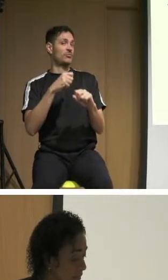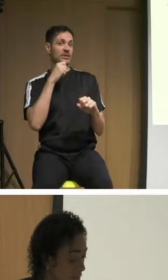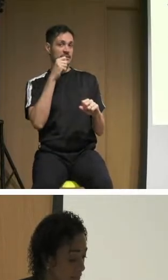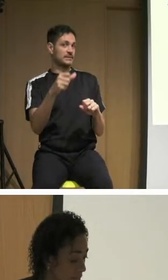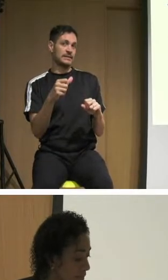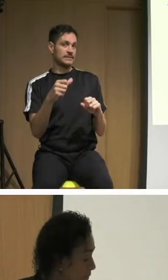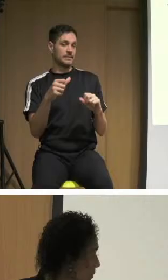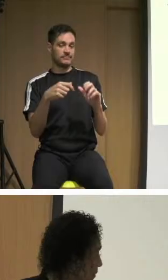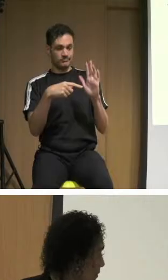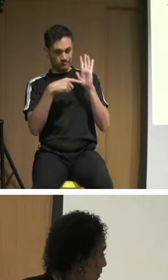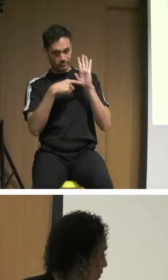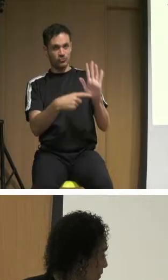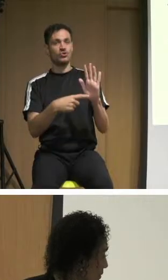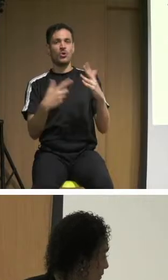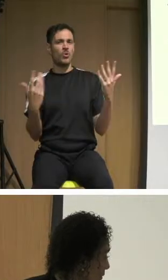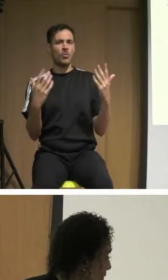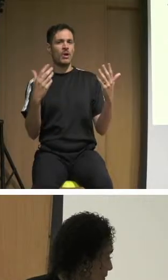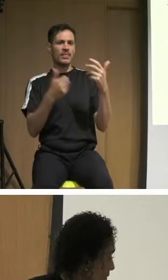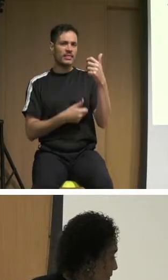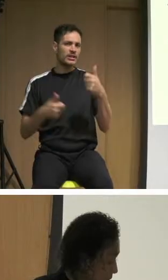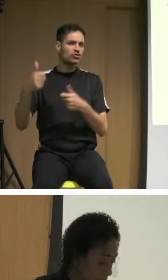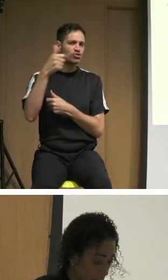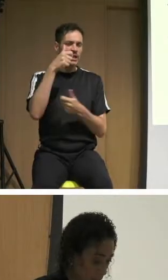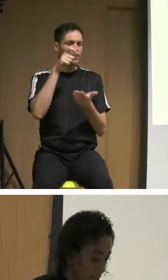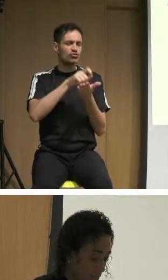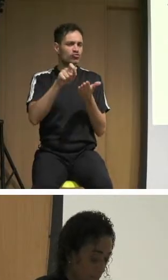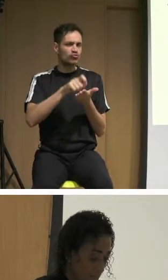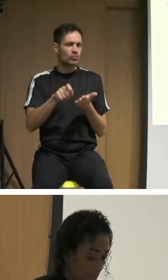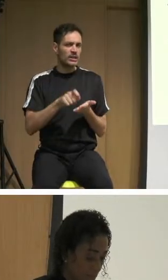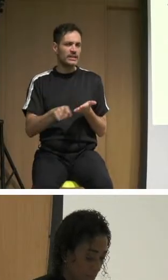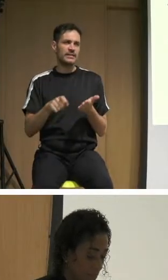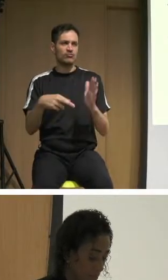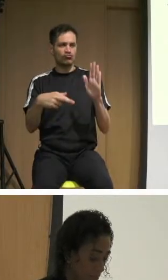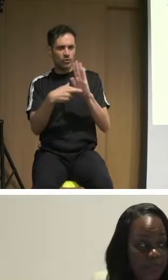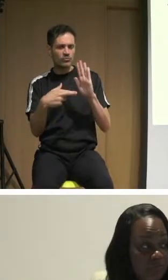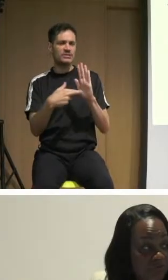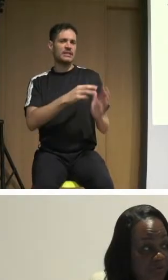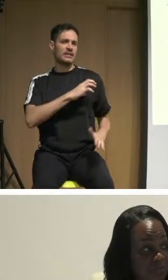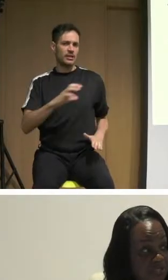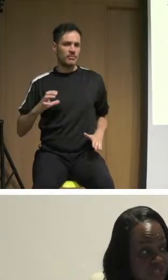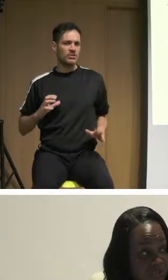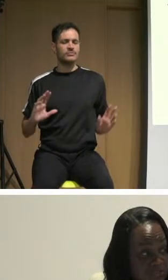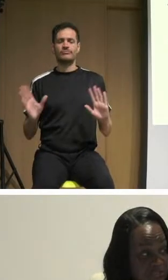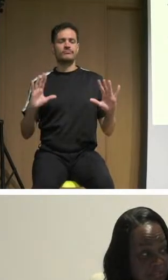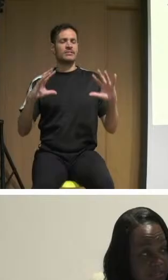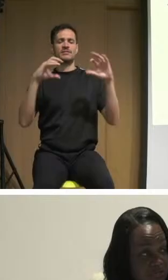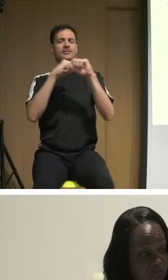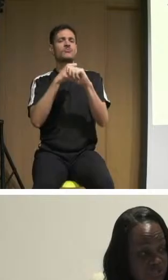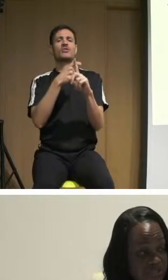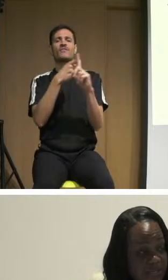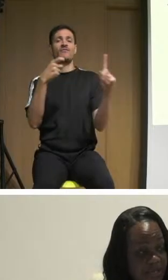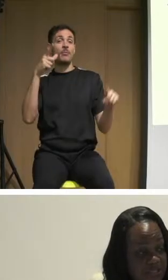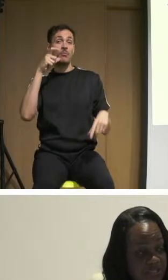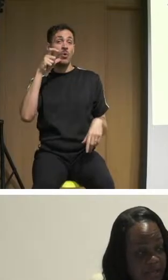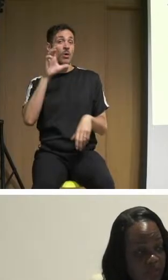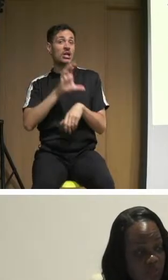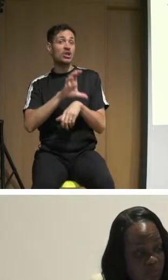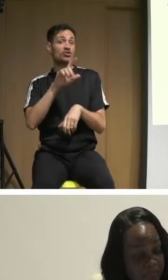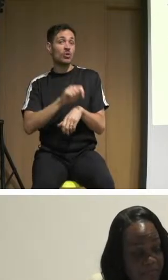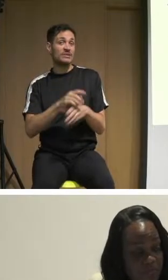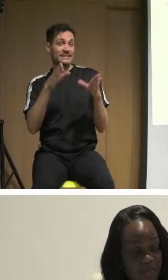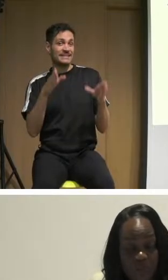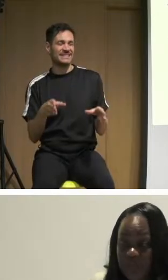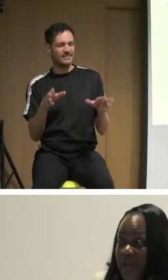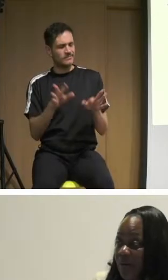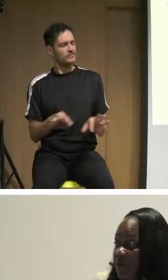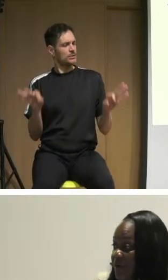what the chair has written on behalf of the commission or written on behalf of the commission. It is a summary from the consultant. So we should acknowledge that